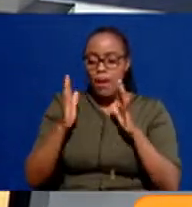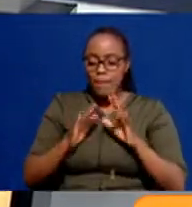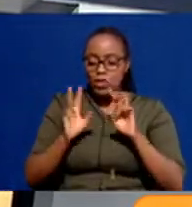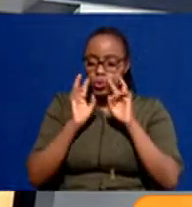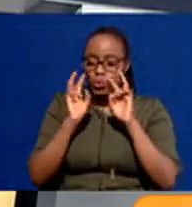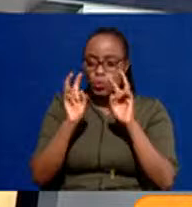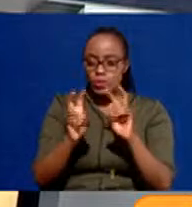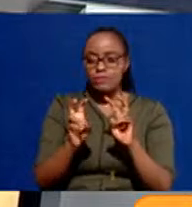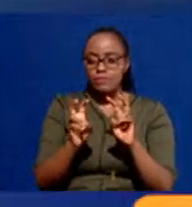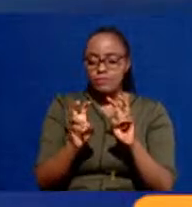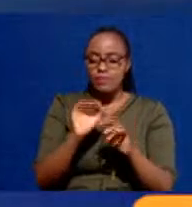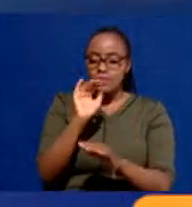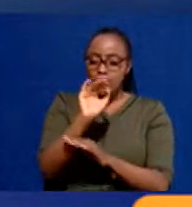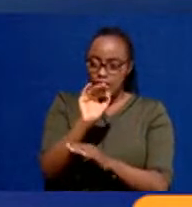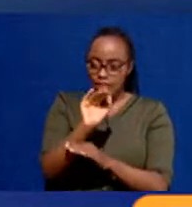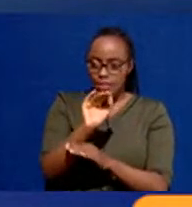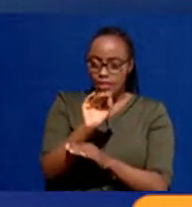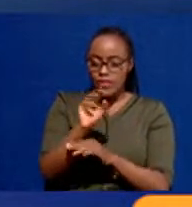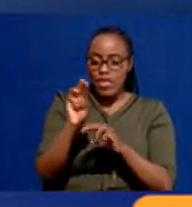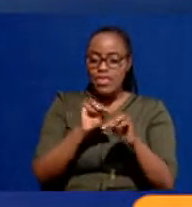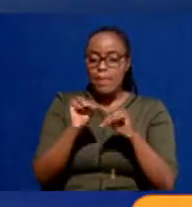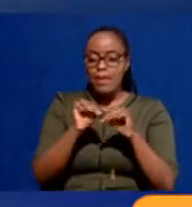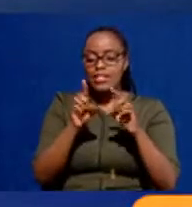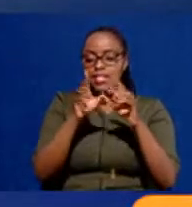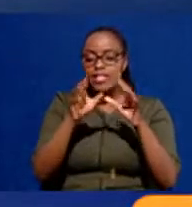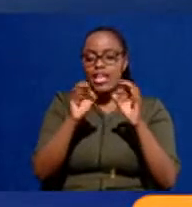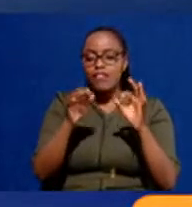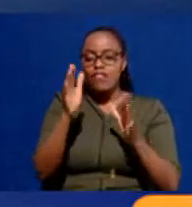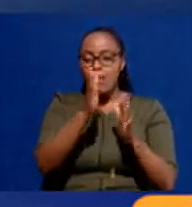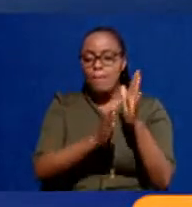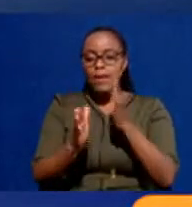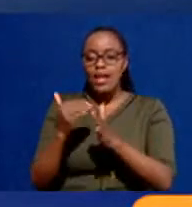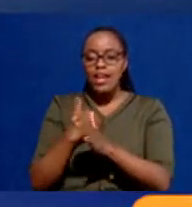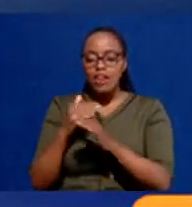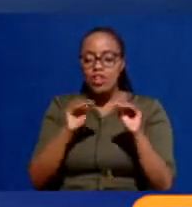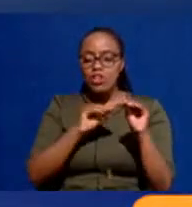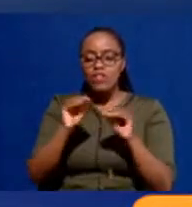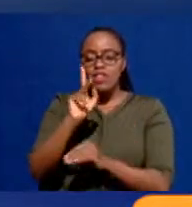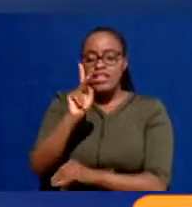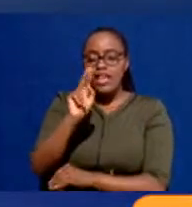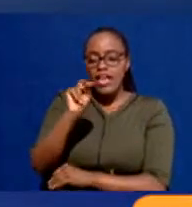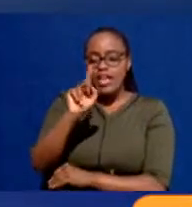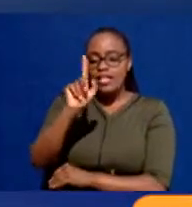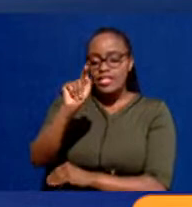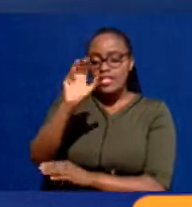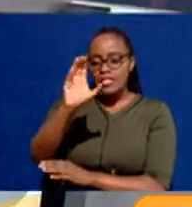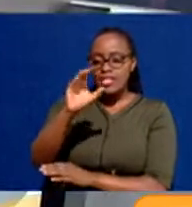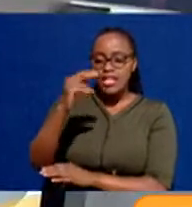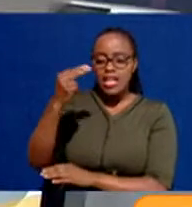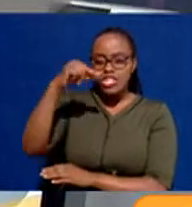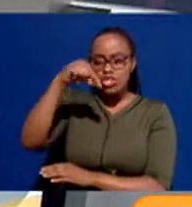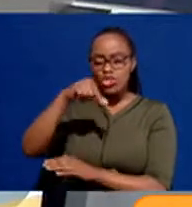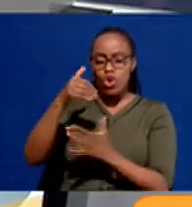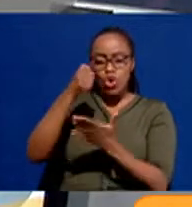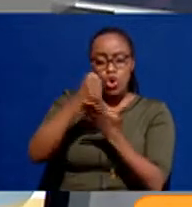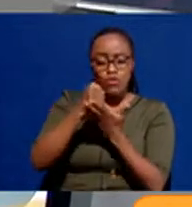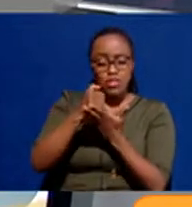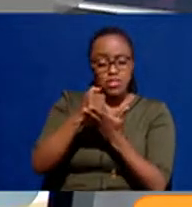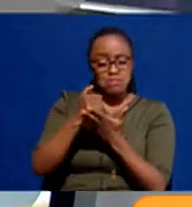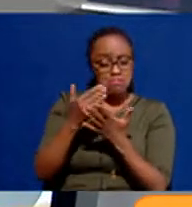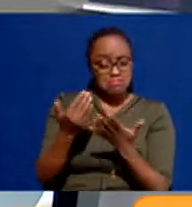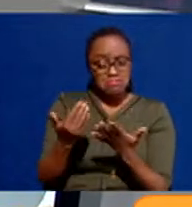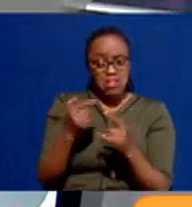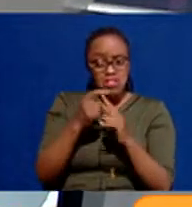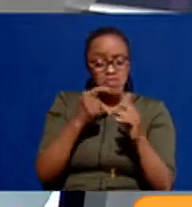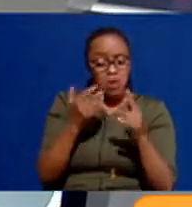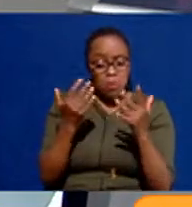is, ask the managing director whether there's a plan to move KNTC's headquarters or offices